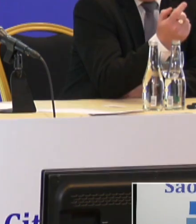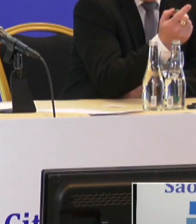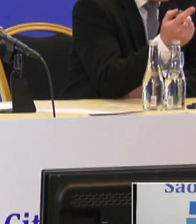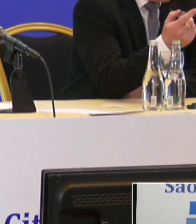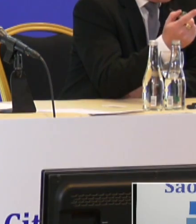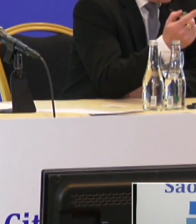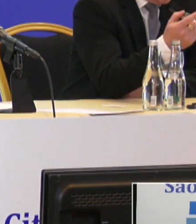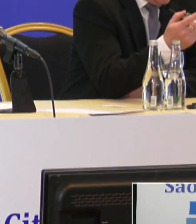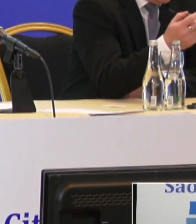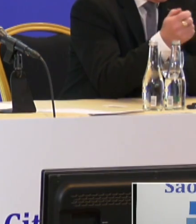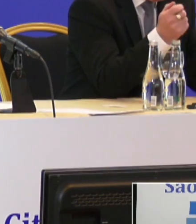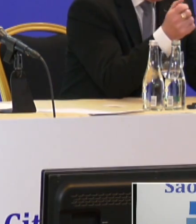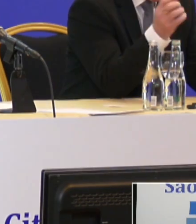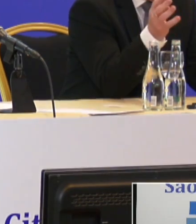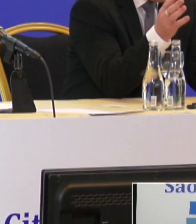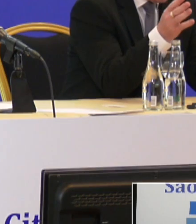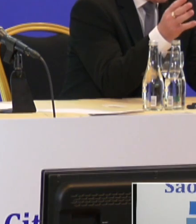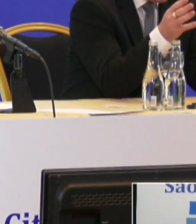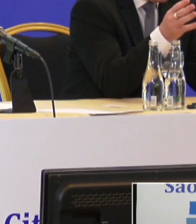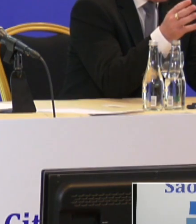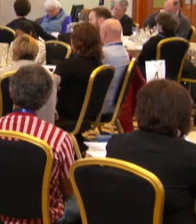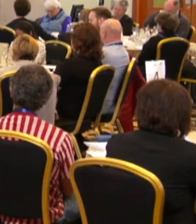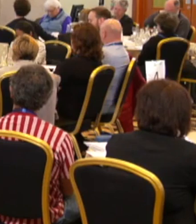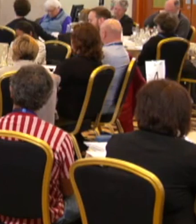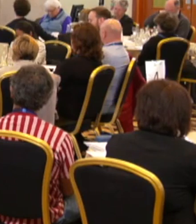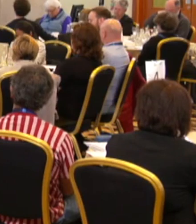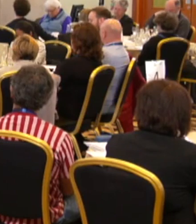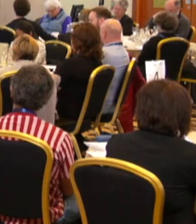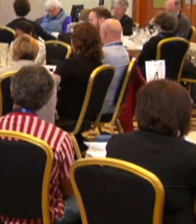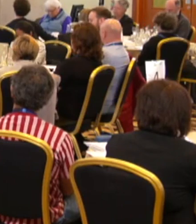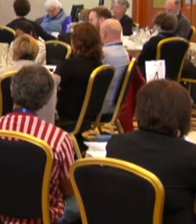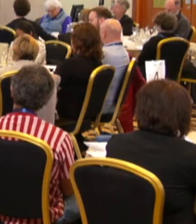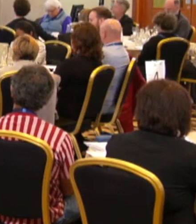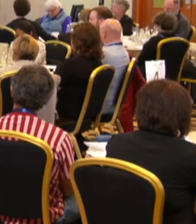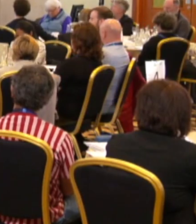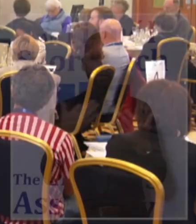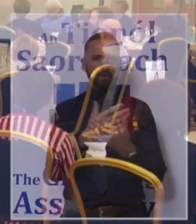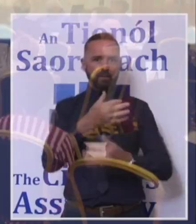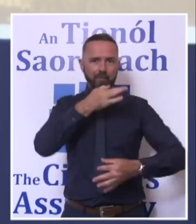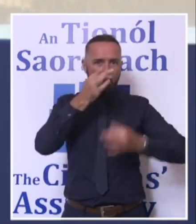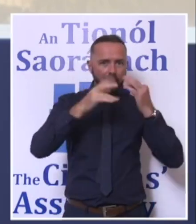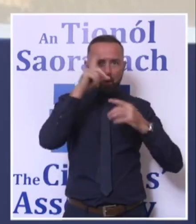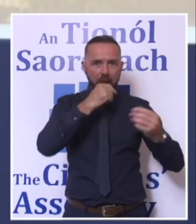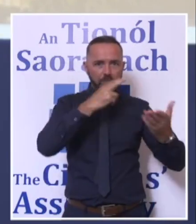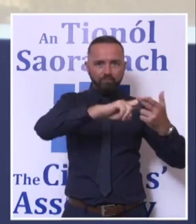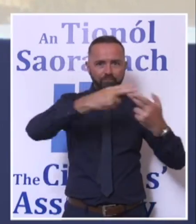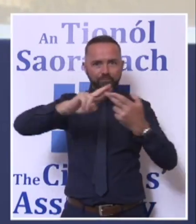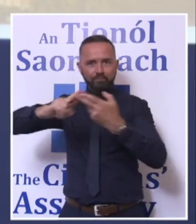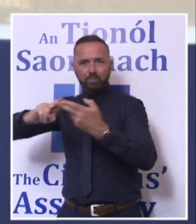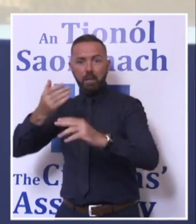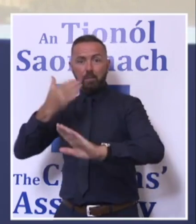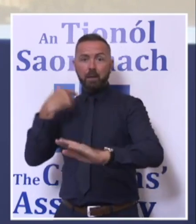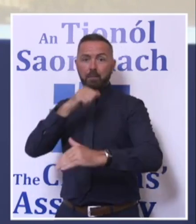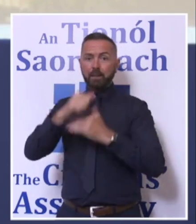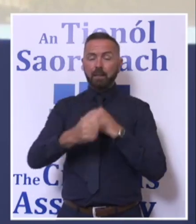shorter. People who love inventing words and giving fresh meanings to old ones. Back in my day, it was Dublin